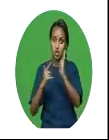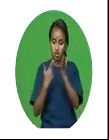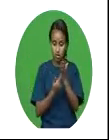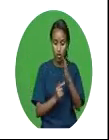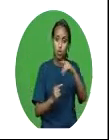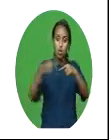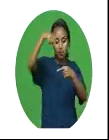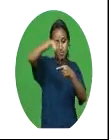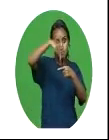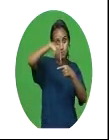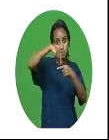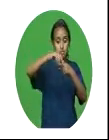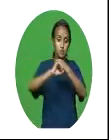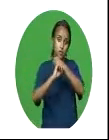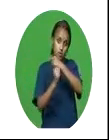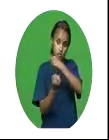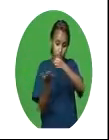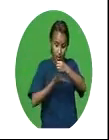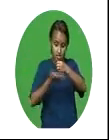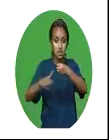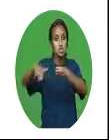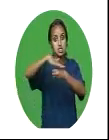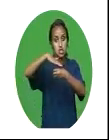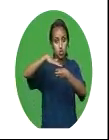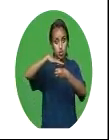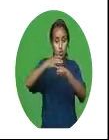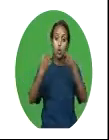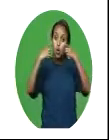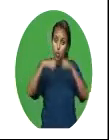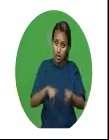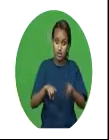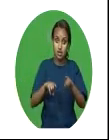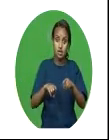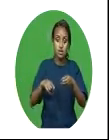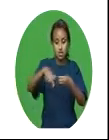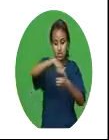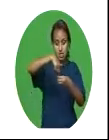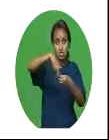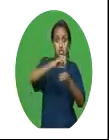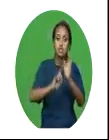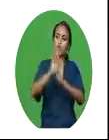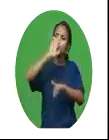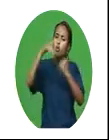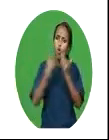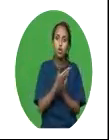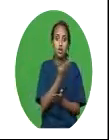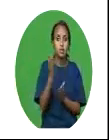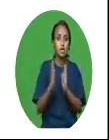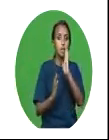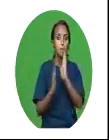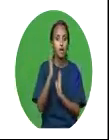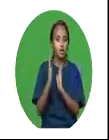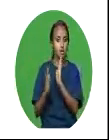are perpendicular to the base and the top. When cylinders are developed, all elements are